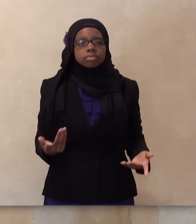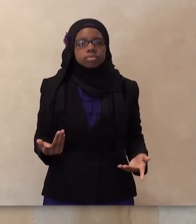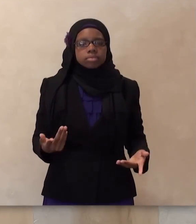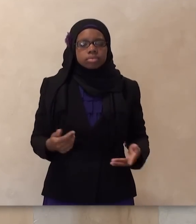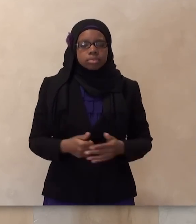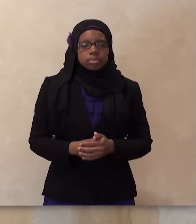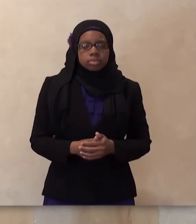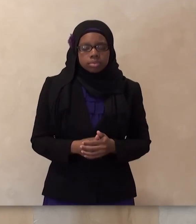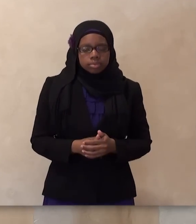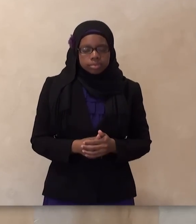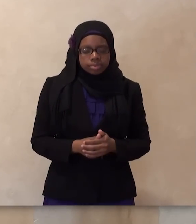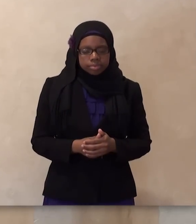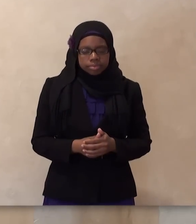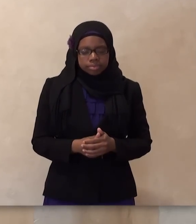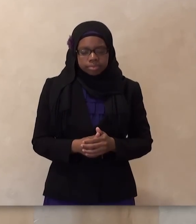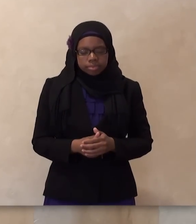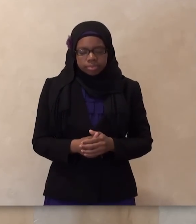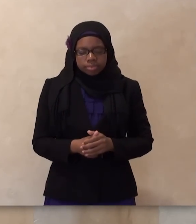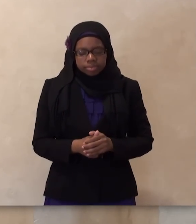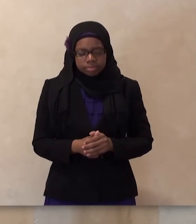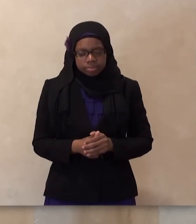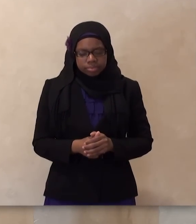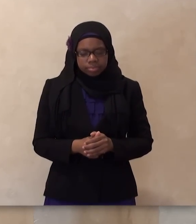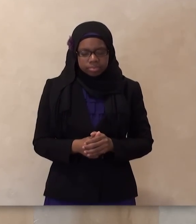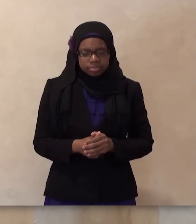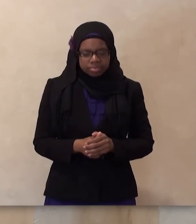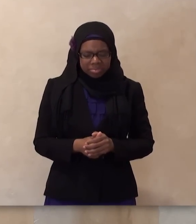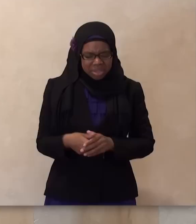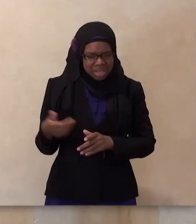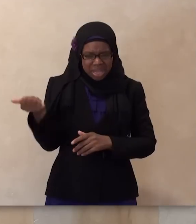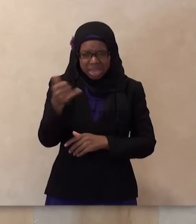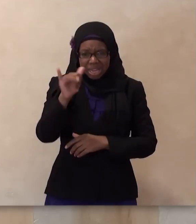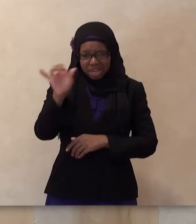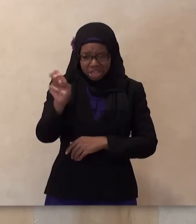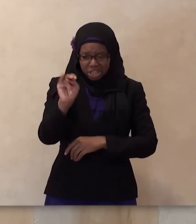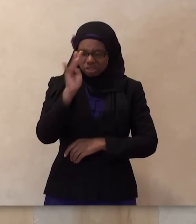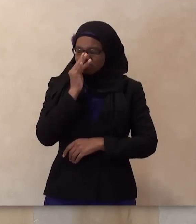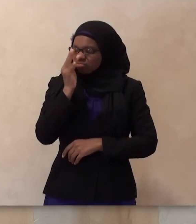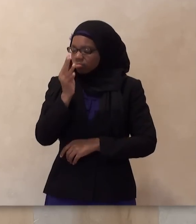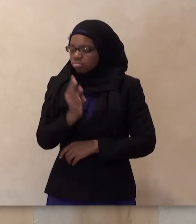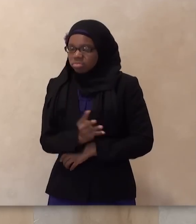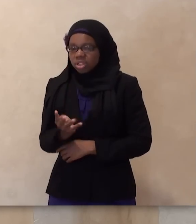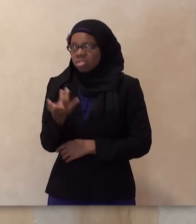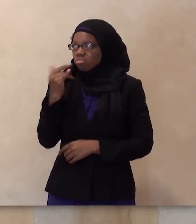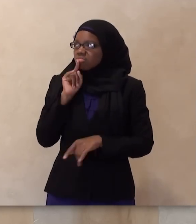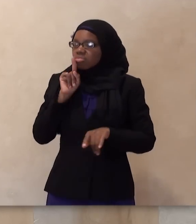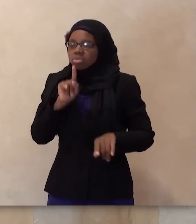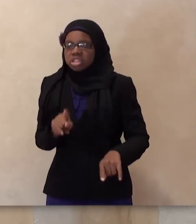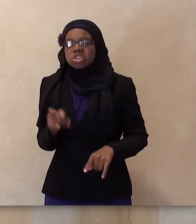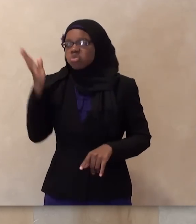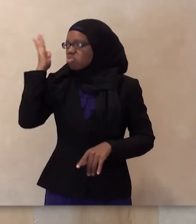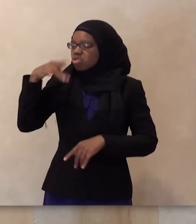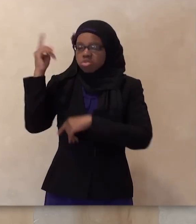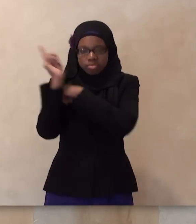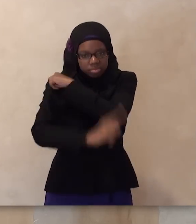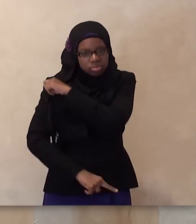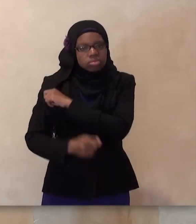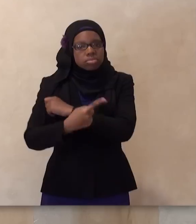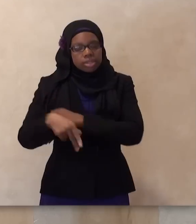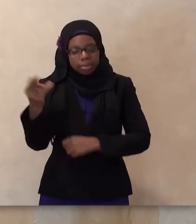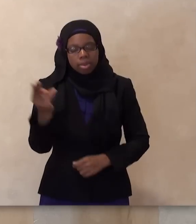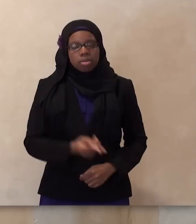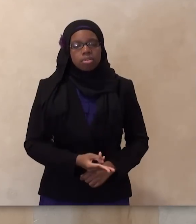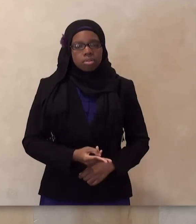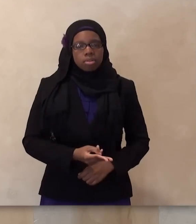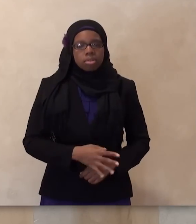turned of them turned aside from our command, we shall cause him to taste of the torment of the blazing fire. They